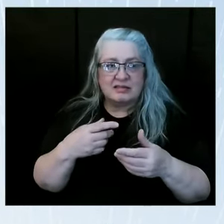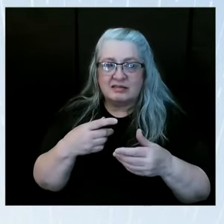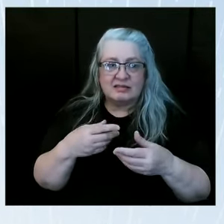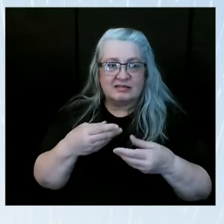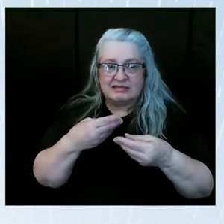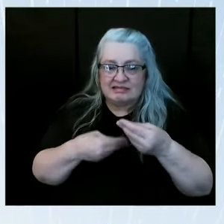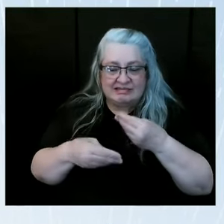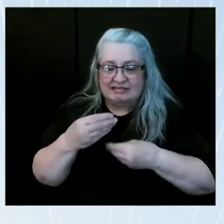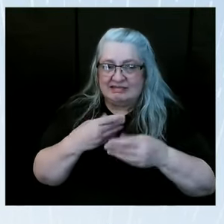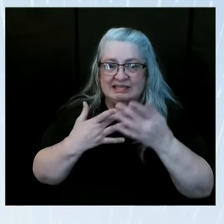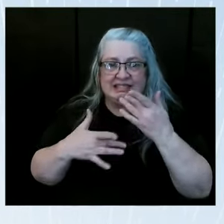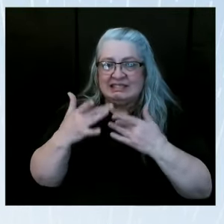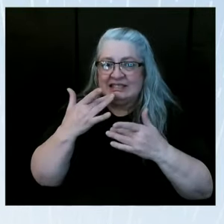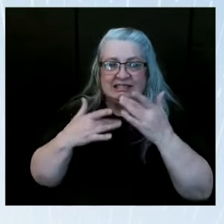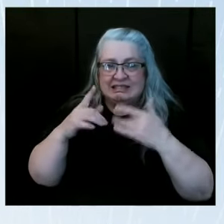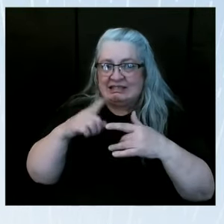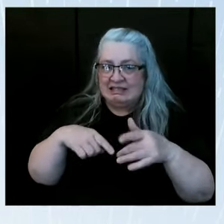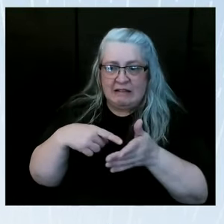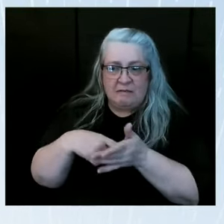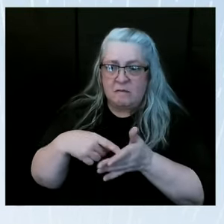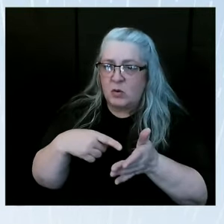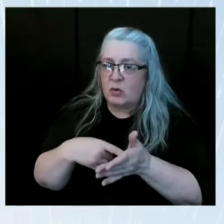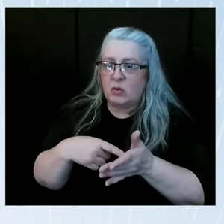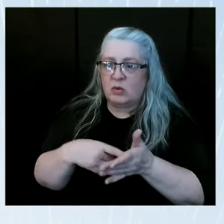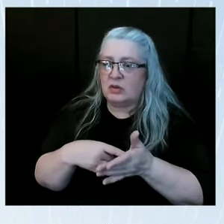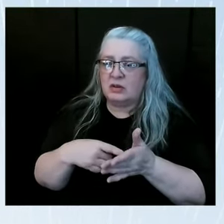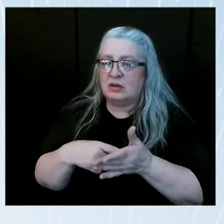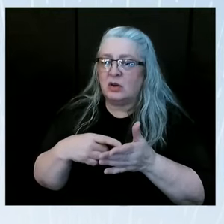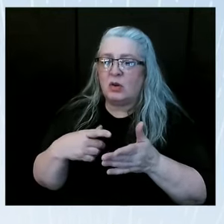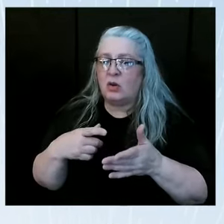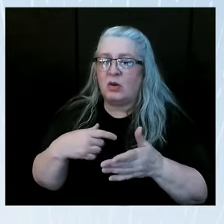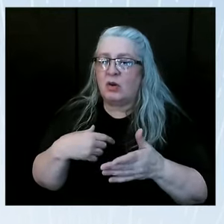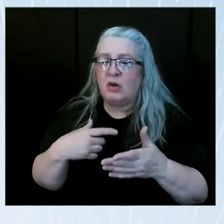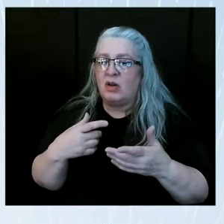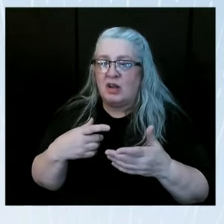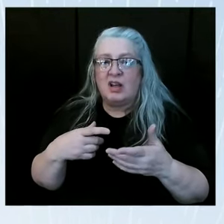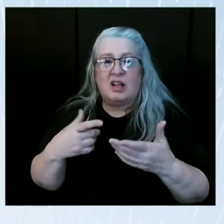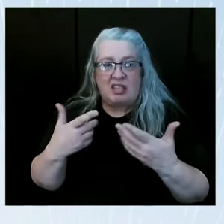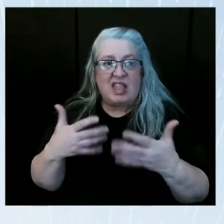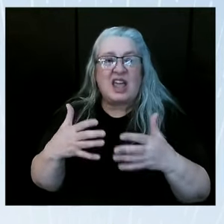smuggle drugs, and repeatedly assaulted her. Months later, law